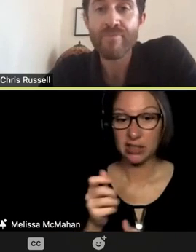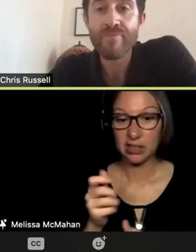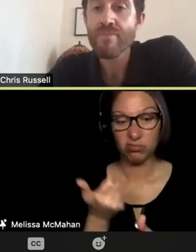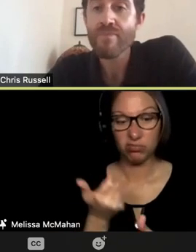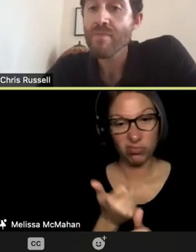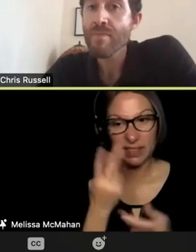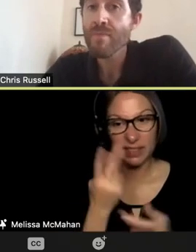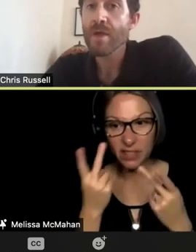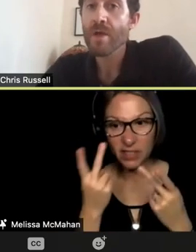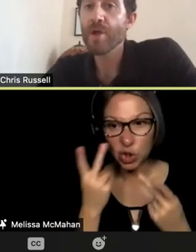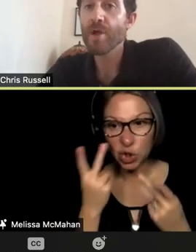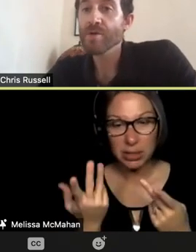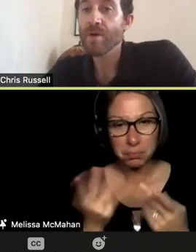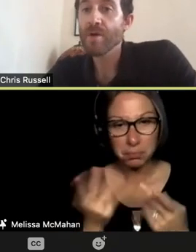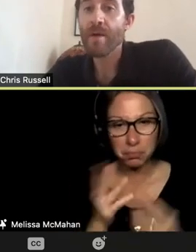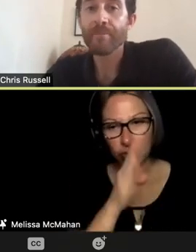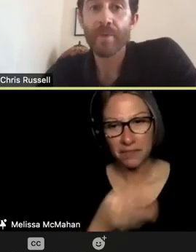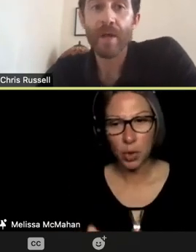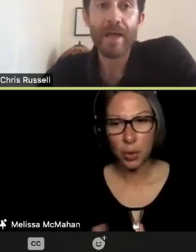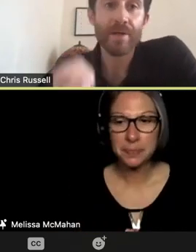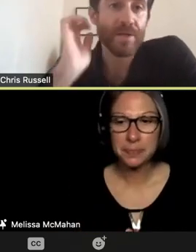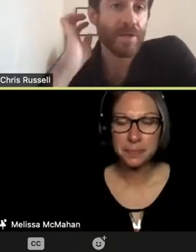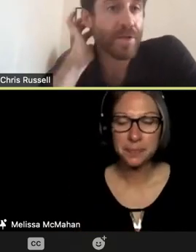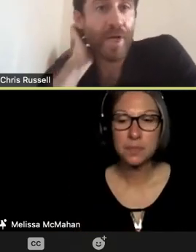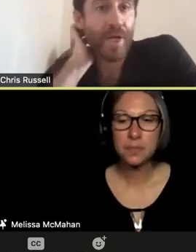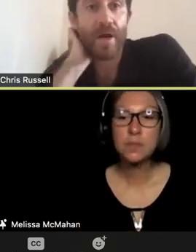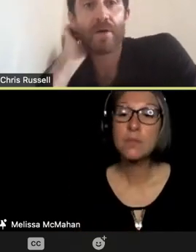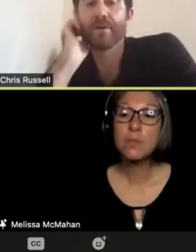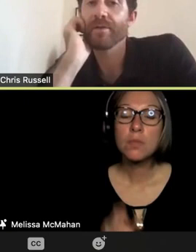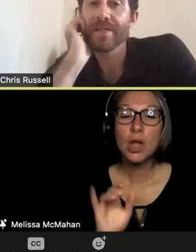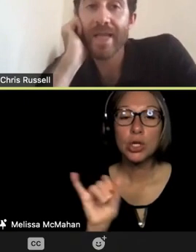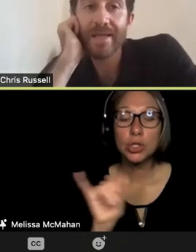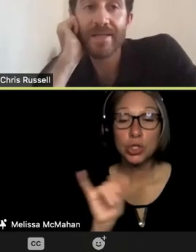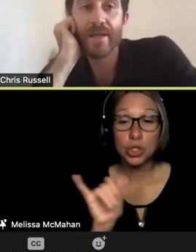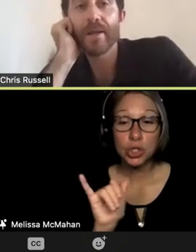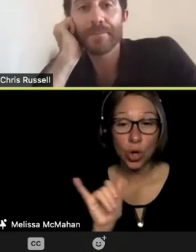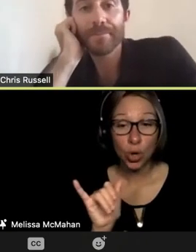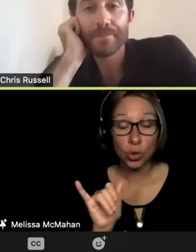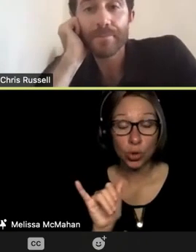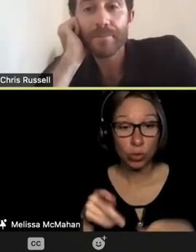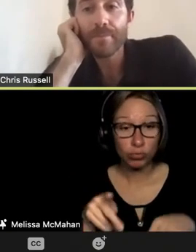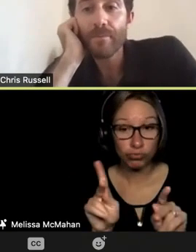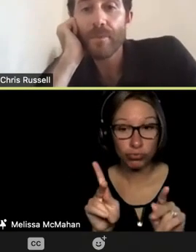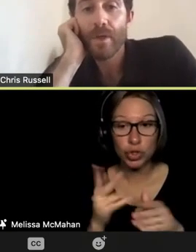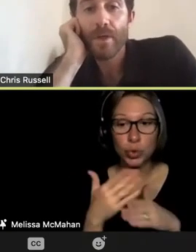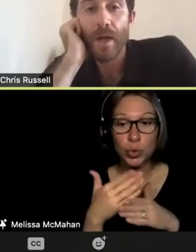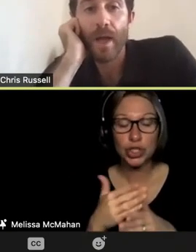straightforward. She also allowed us to share this case study